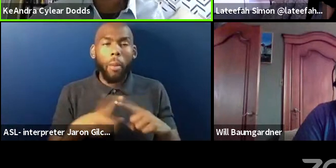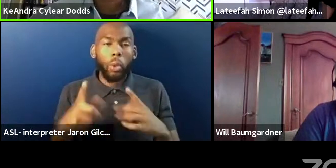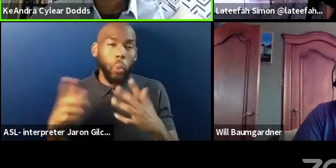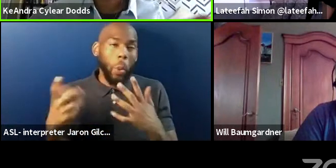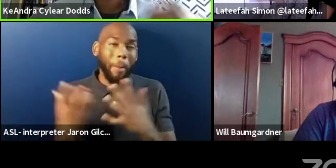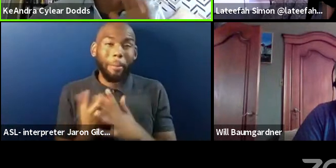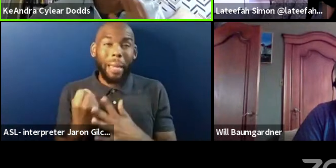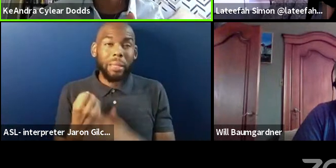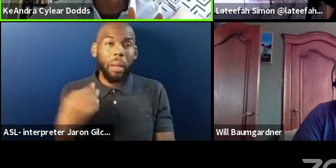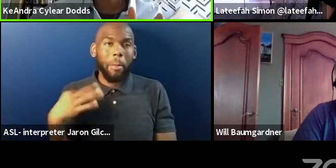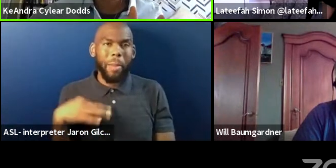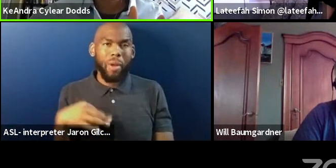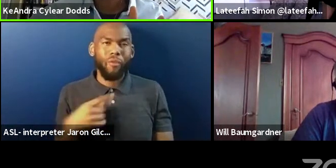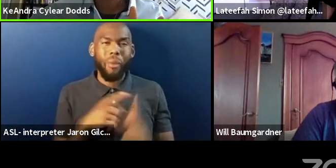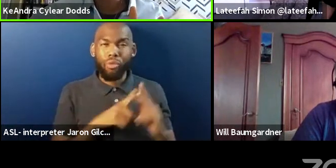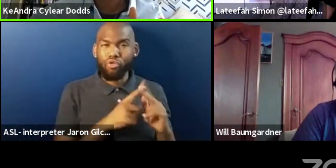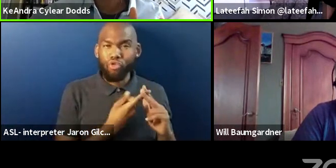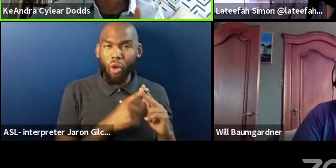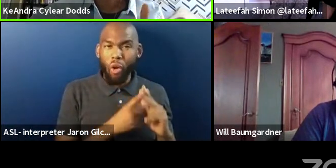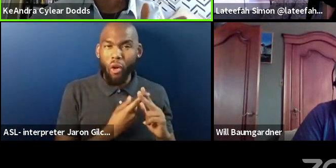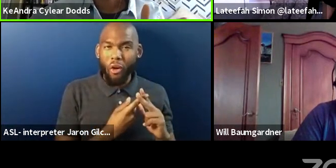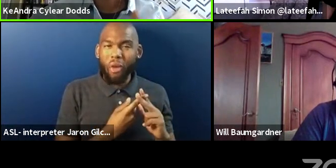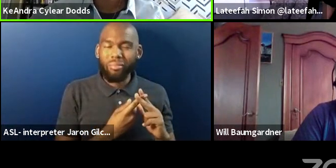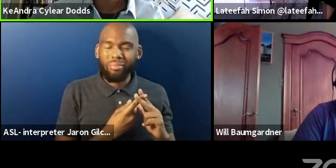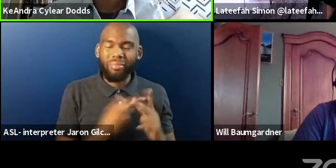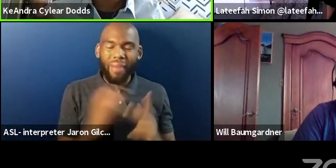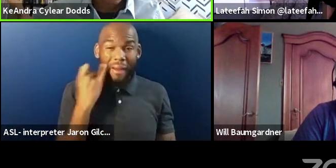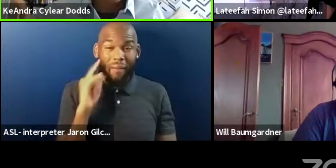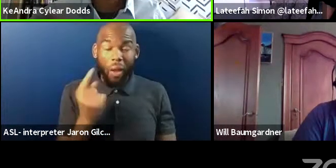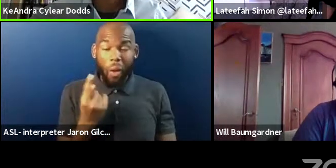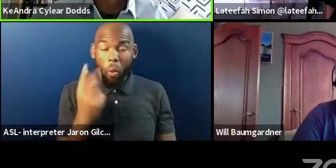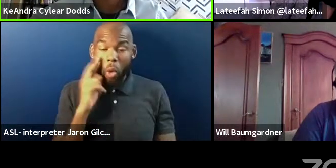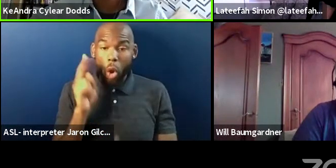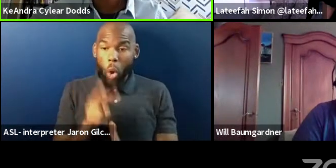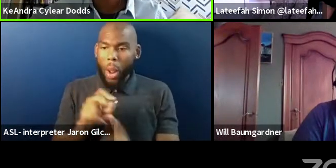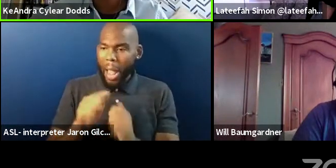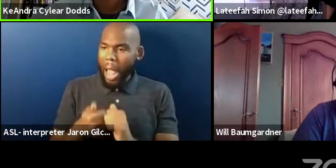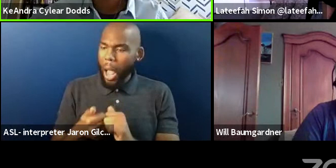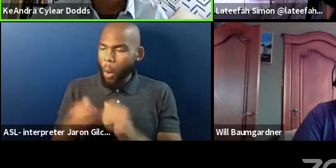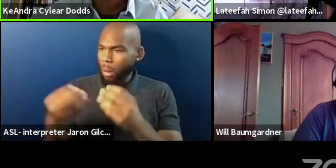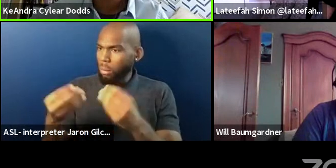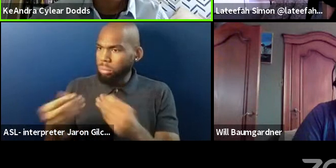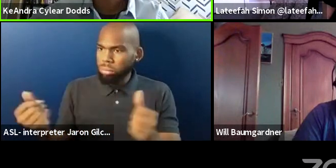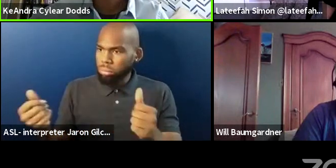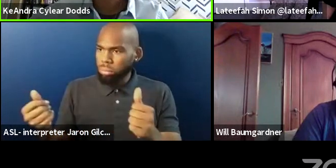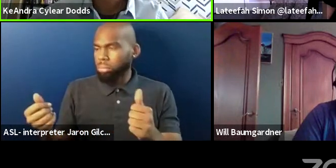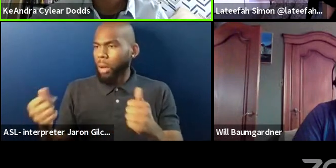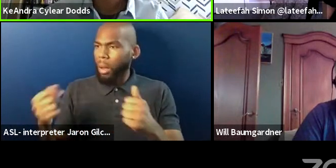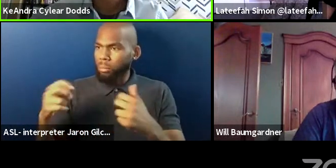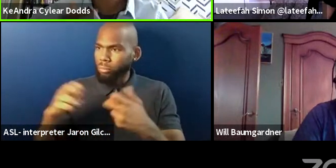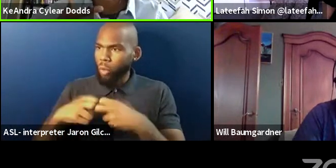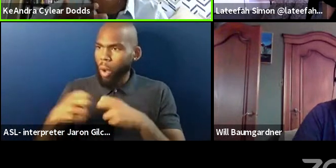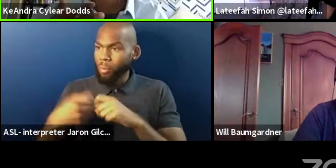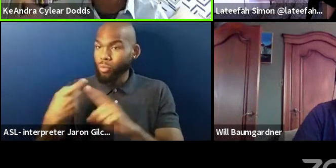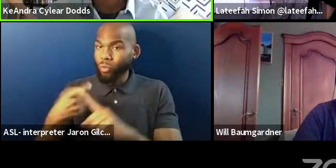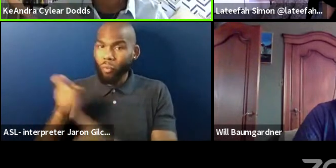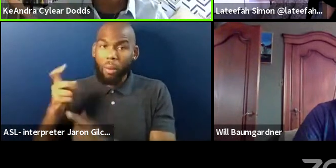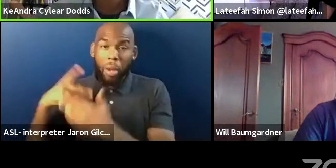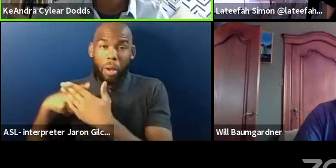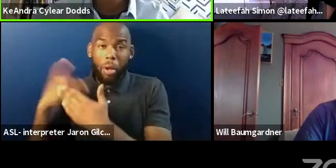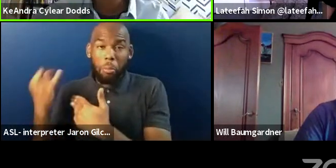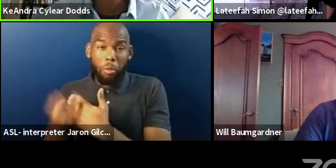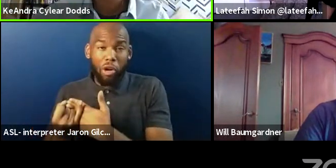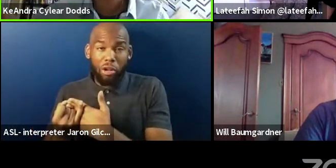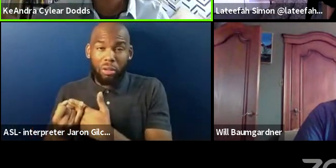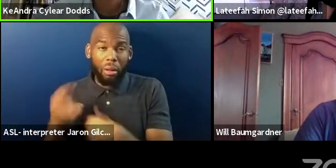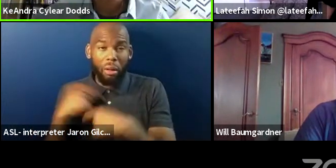benefits from the start. Because if we only look at equity as, how are we mitigating the problems from our projects, from the start,